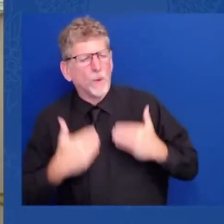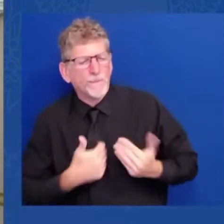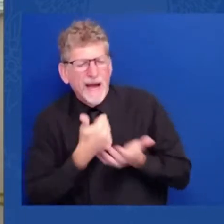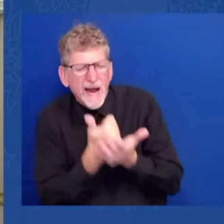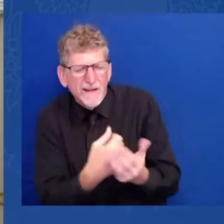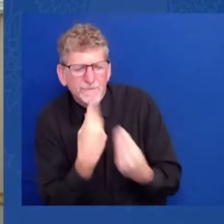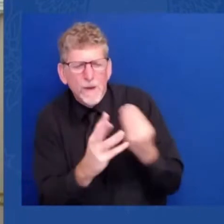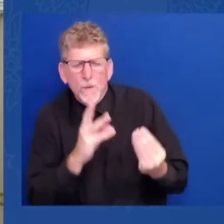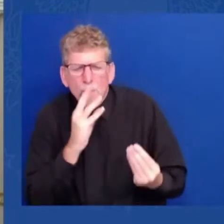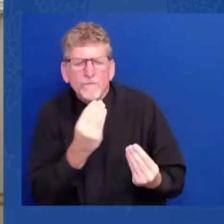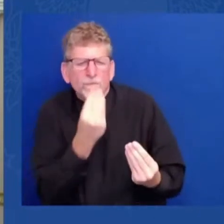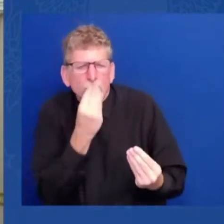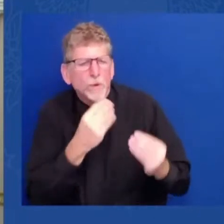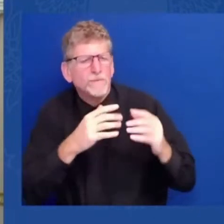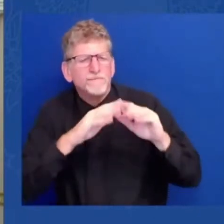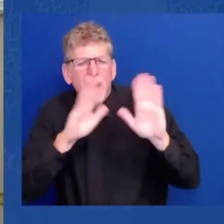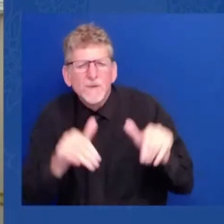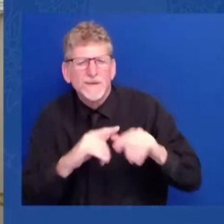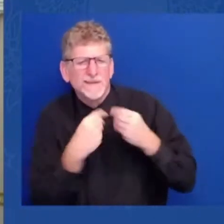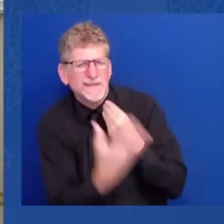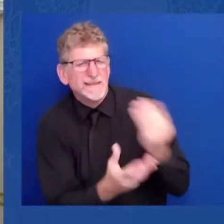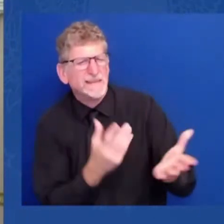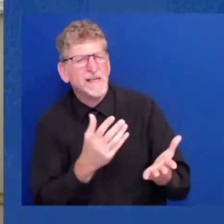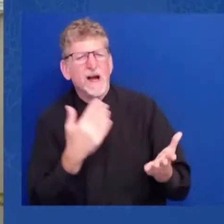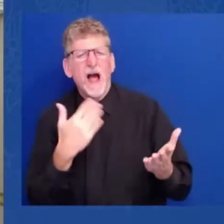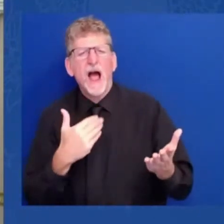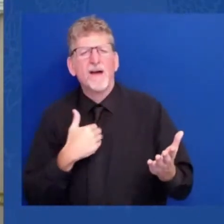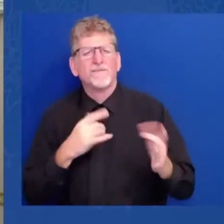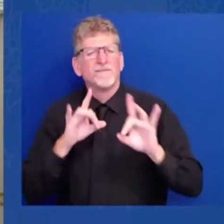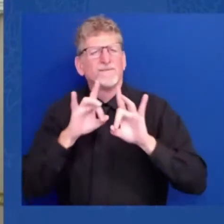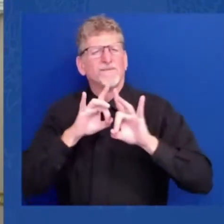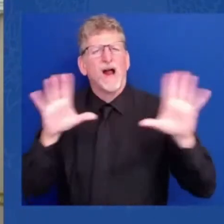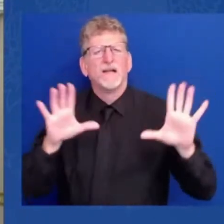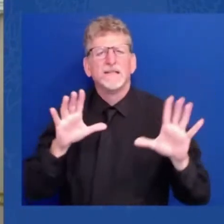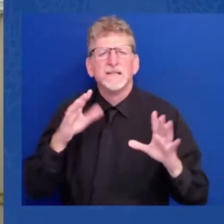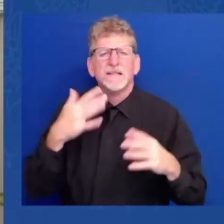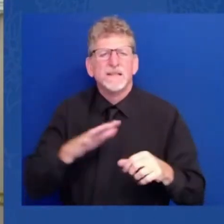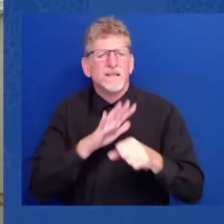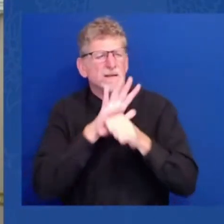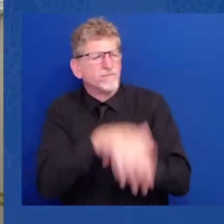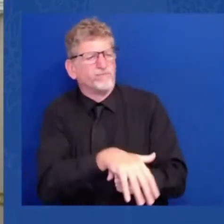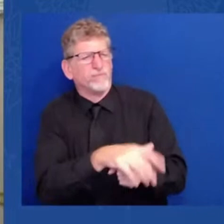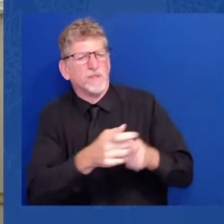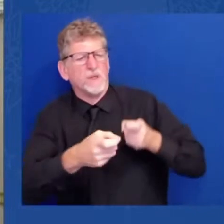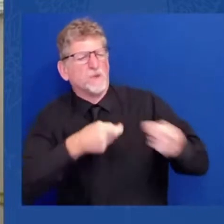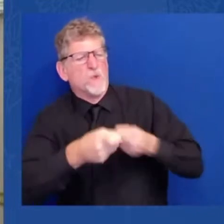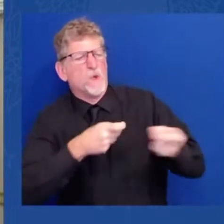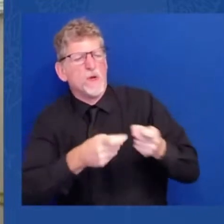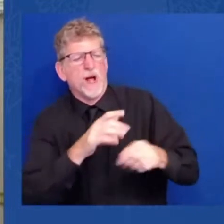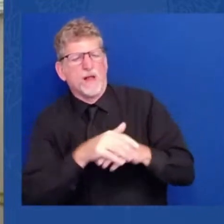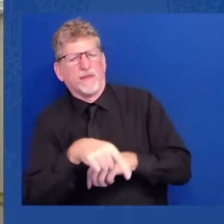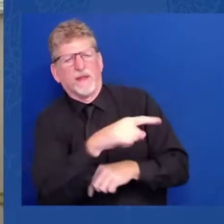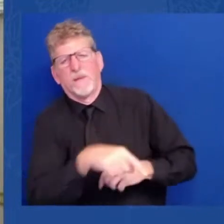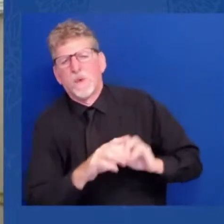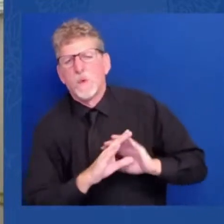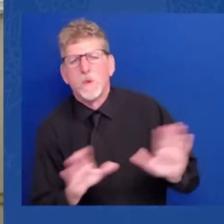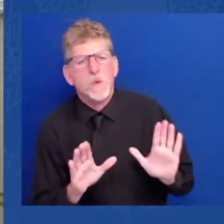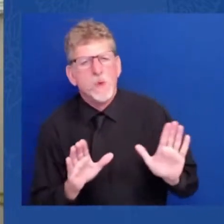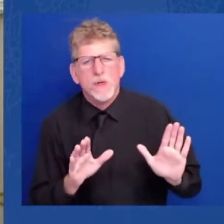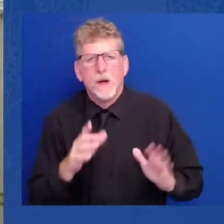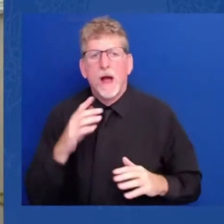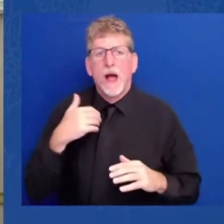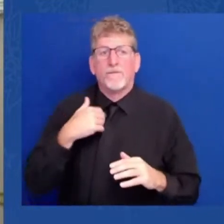and I think it's maybe even surprised some of you all, people everywhere are speaking up for freedom. And when the history of this war is